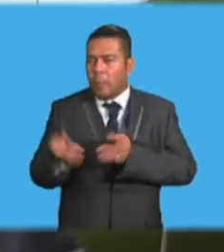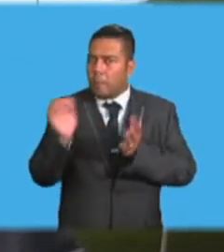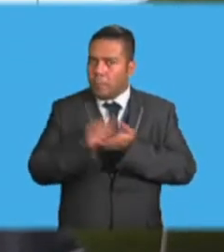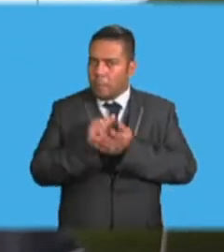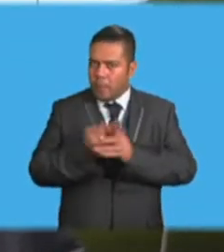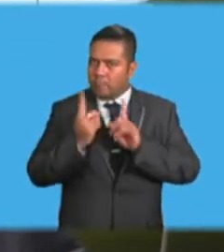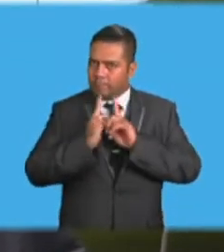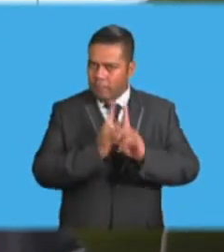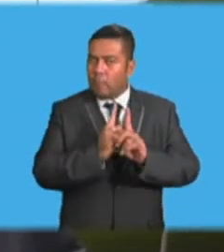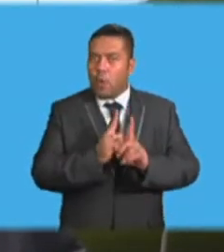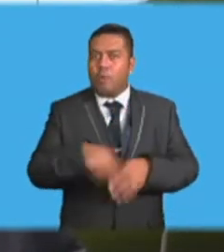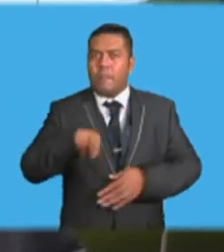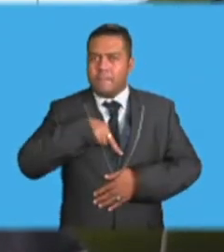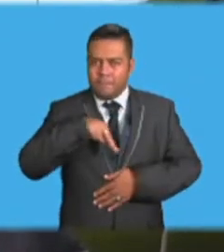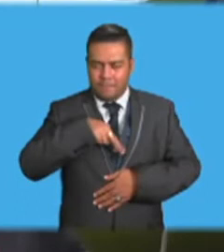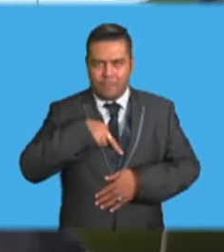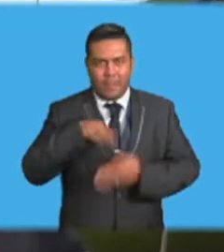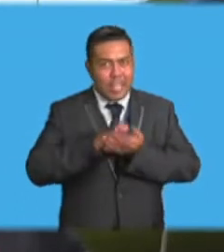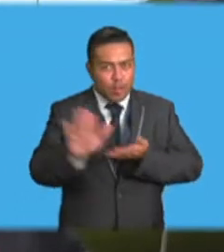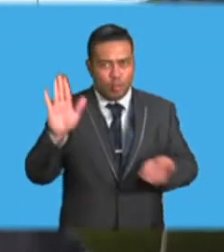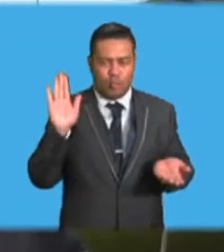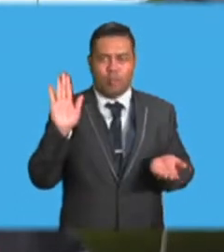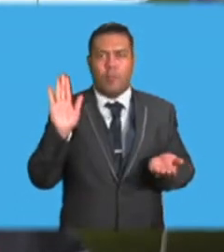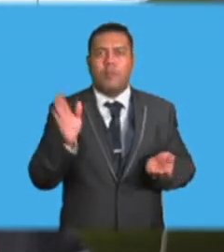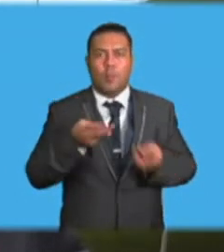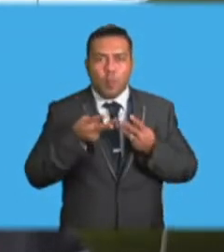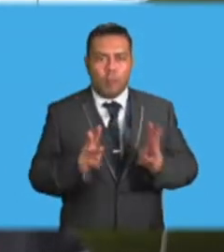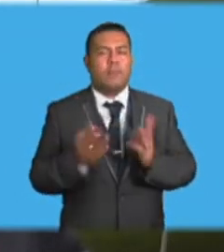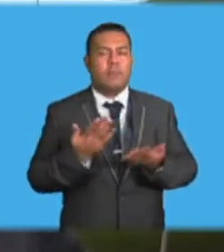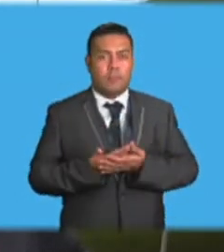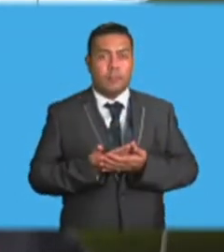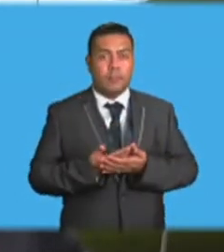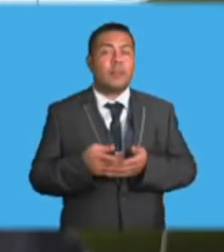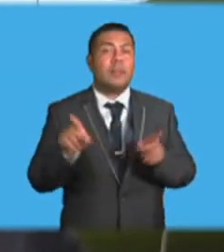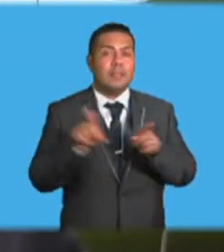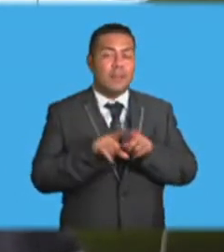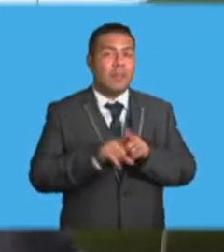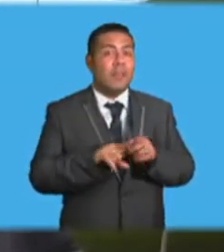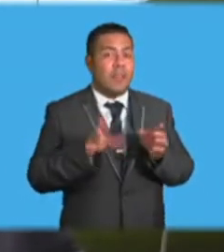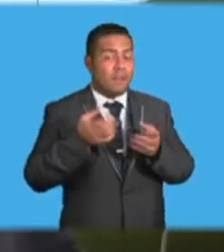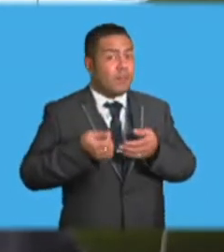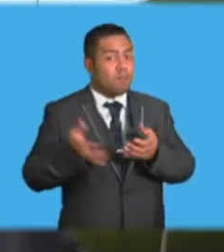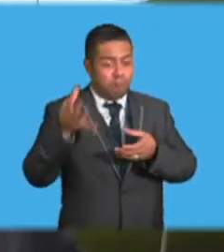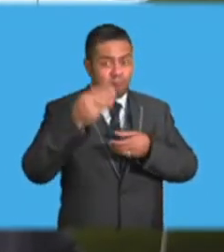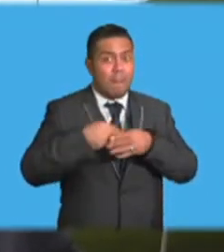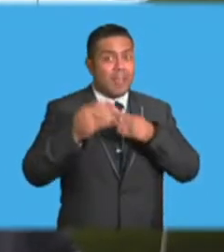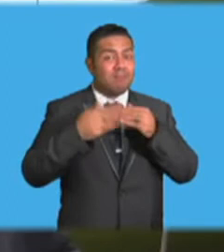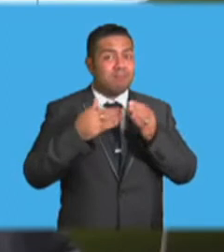with Hindu practices and beliefs. Madam Speaker, the Vatuwaqa funeral rites facility has been completed at a total cost